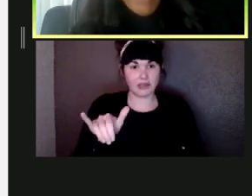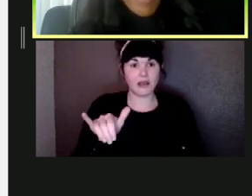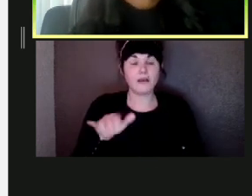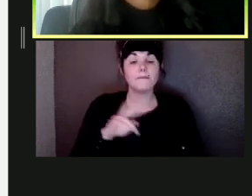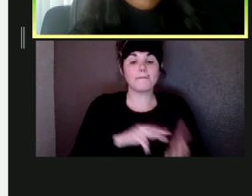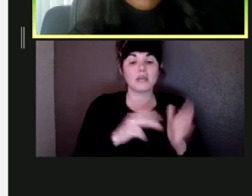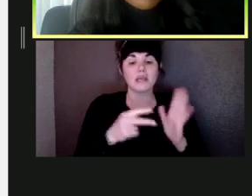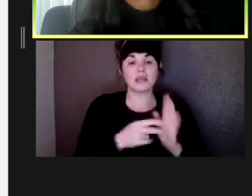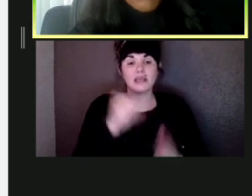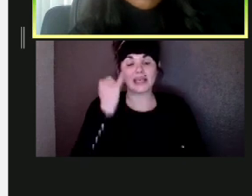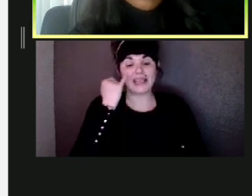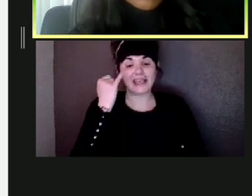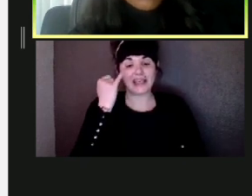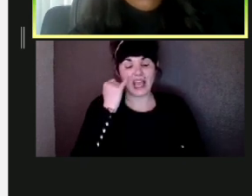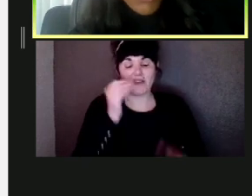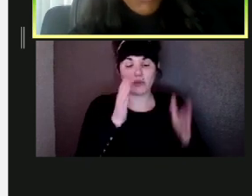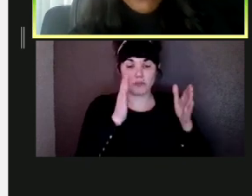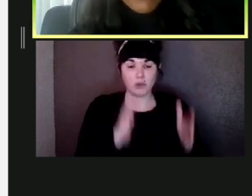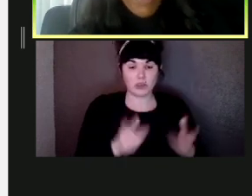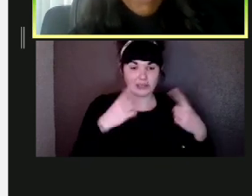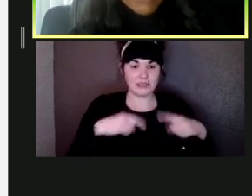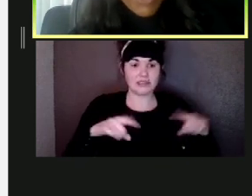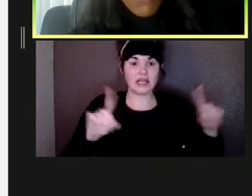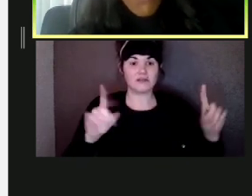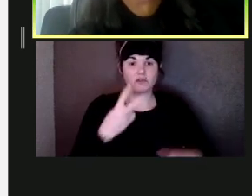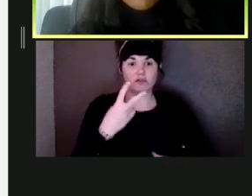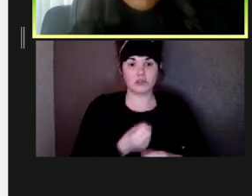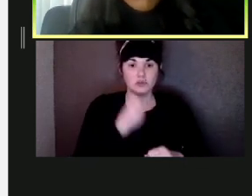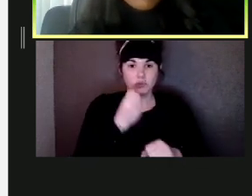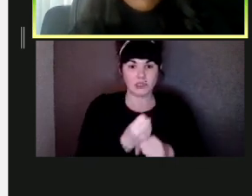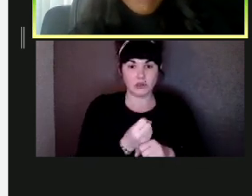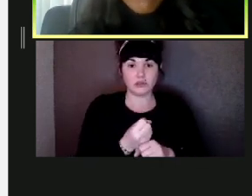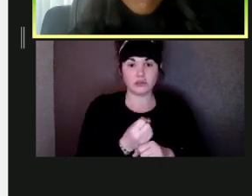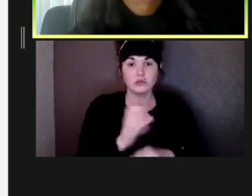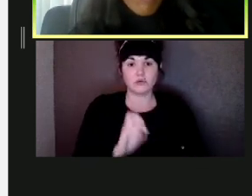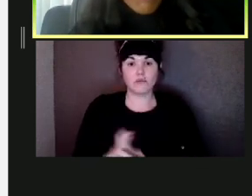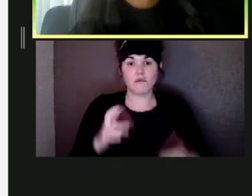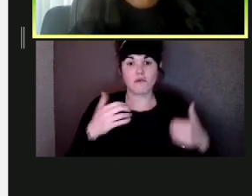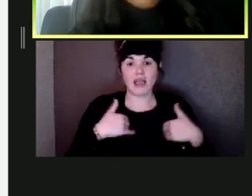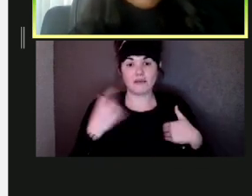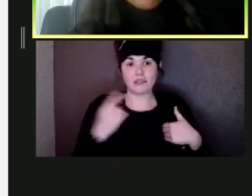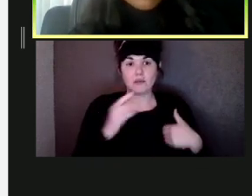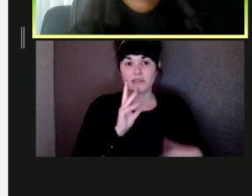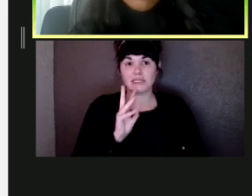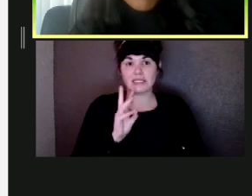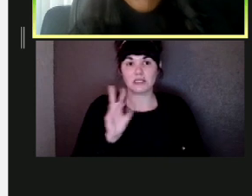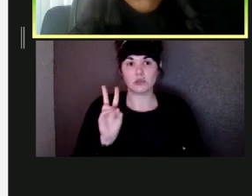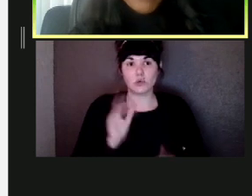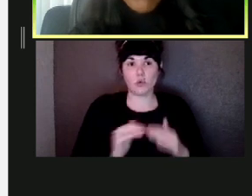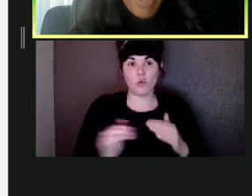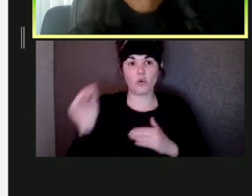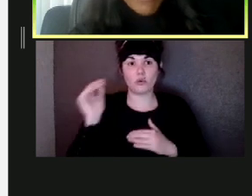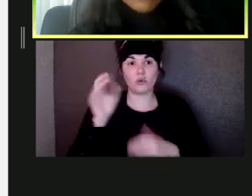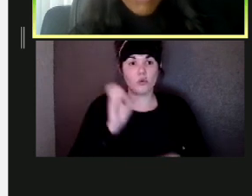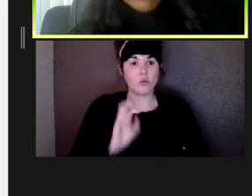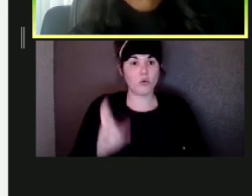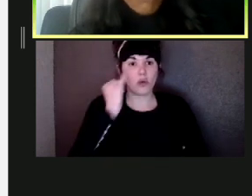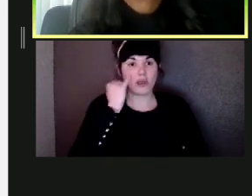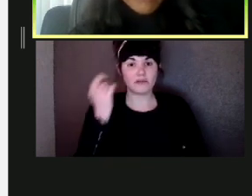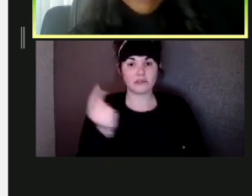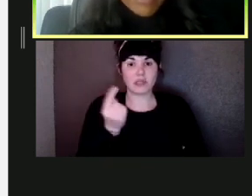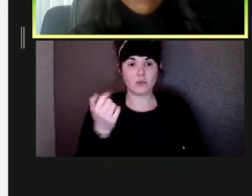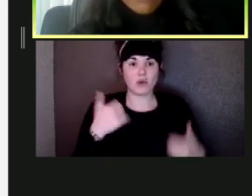Um, they have someone 62 or older in their household or someone disabled, um, which means that they can be enrolled in RAP as